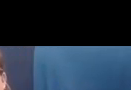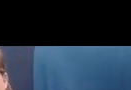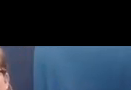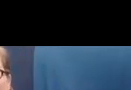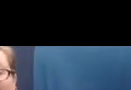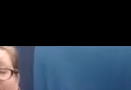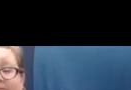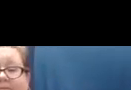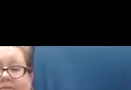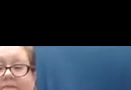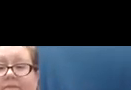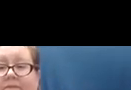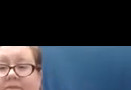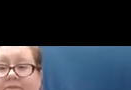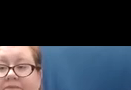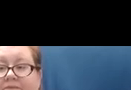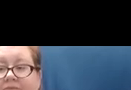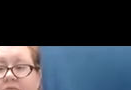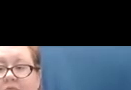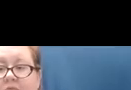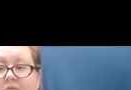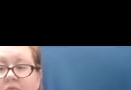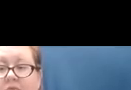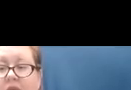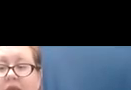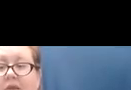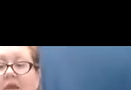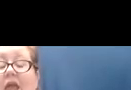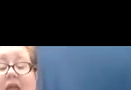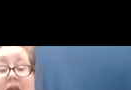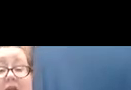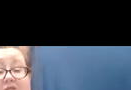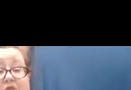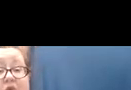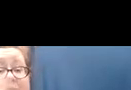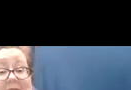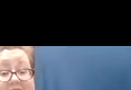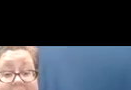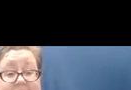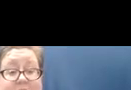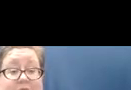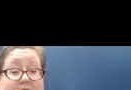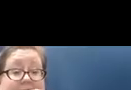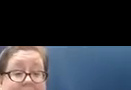breakout. Recordings will be available in both English and Spanish.